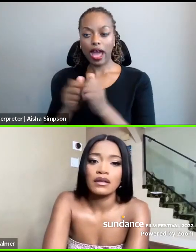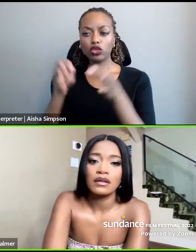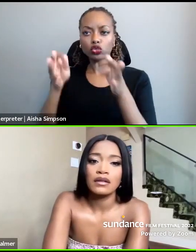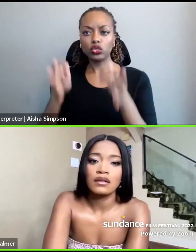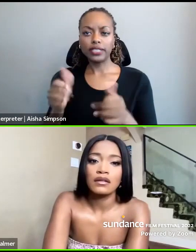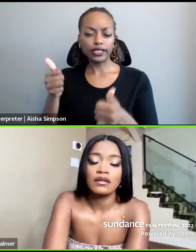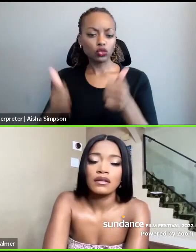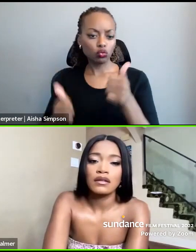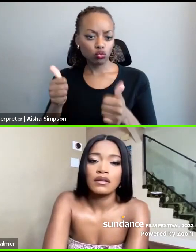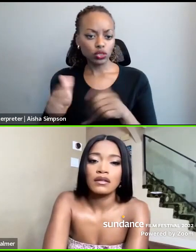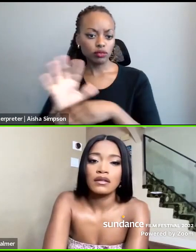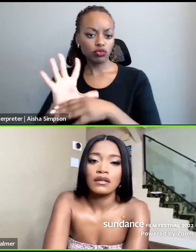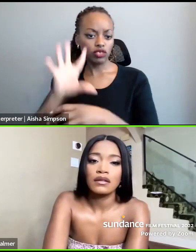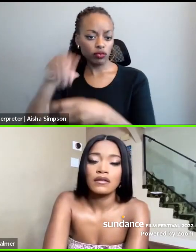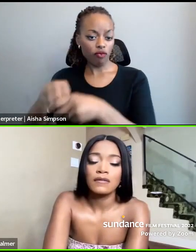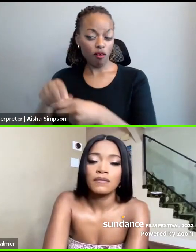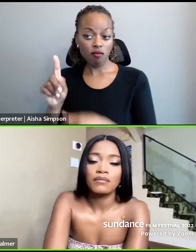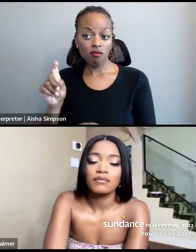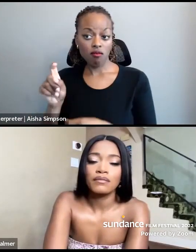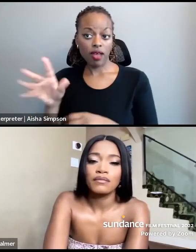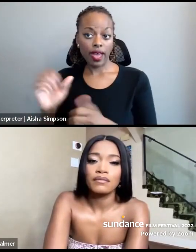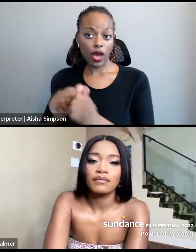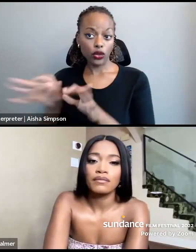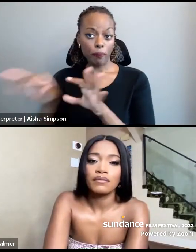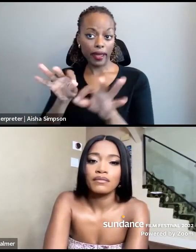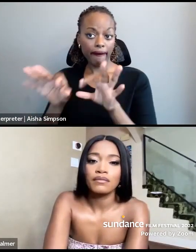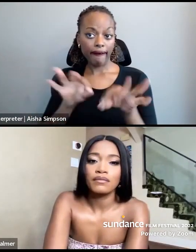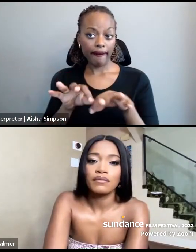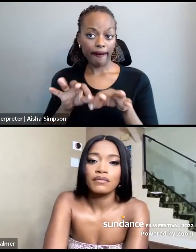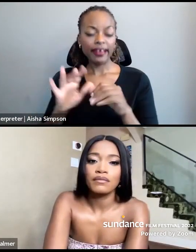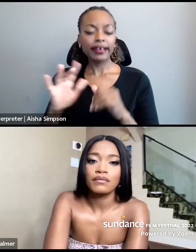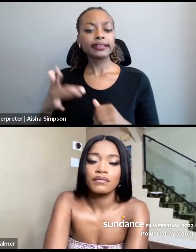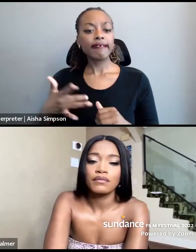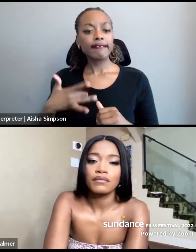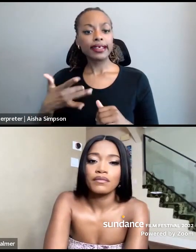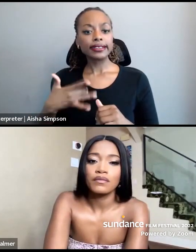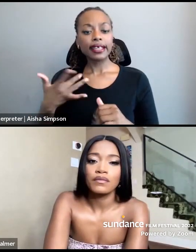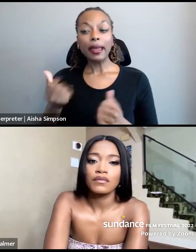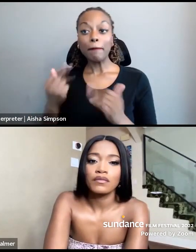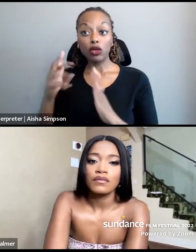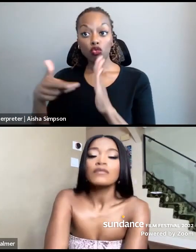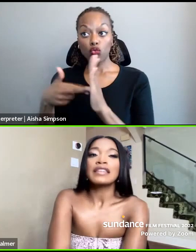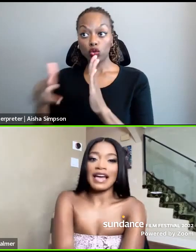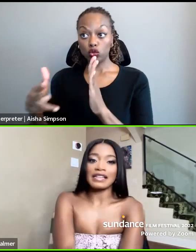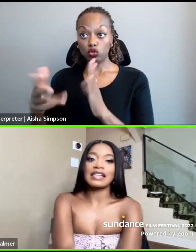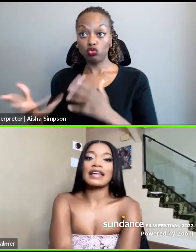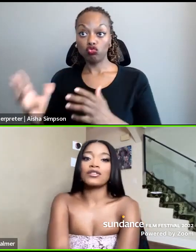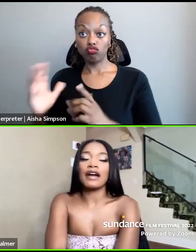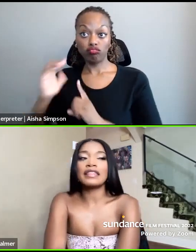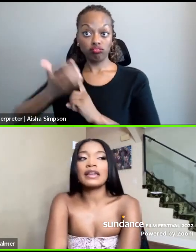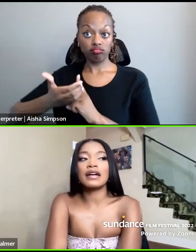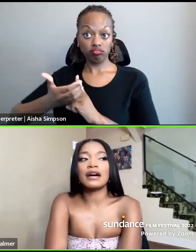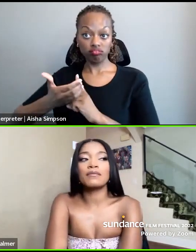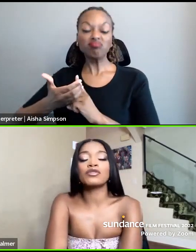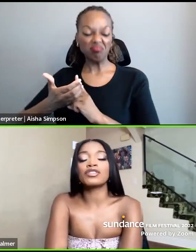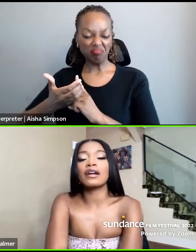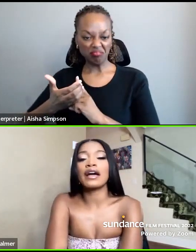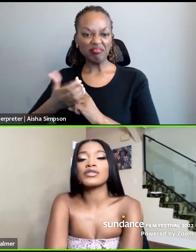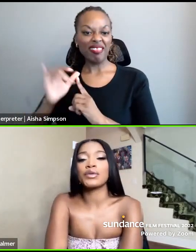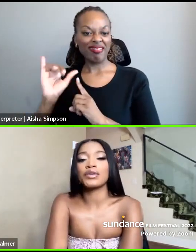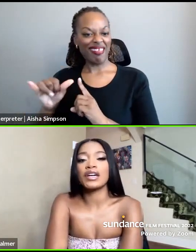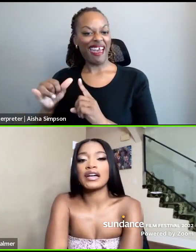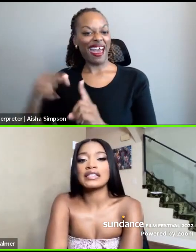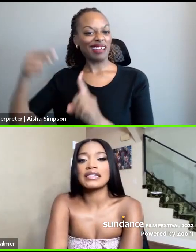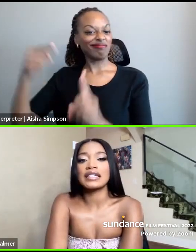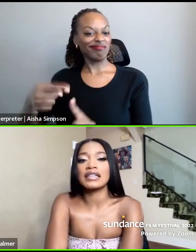Is that a key part of how you choose what you want to work on? Because it feels like it comes through in a lot of the roles that you play. Yes, I do. I think, starting